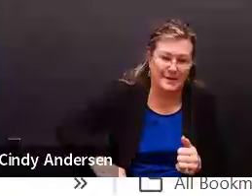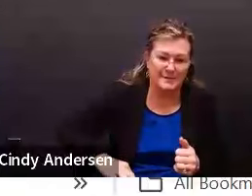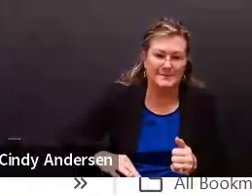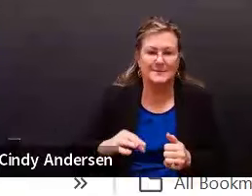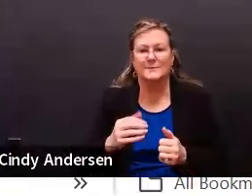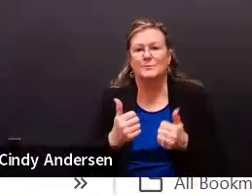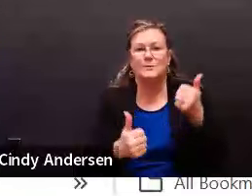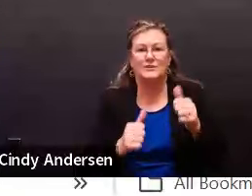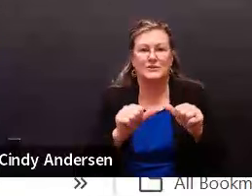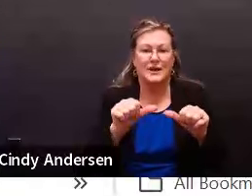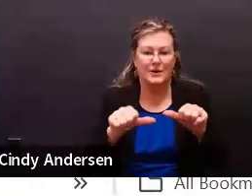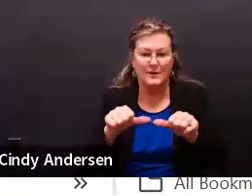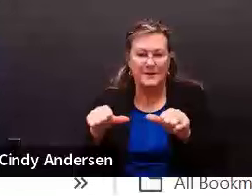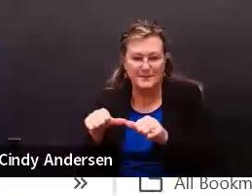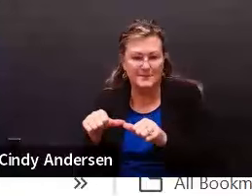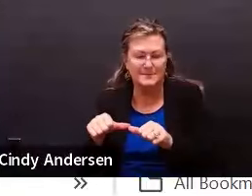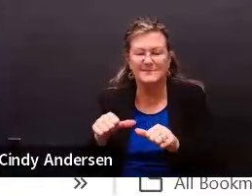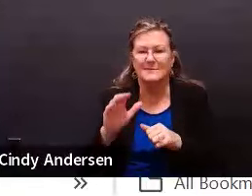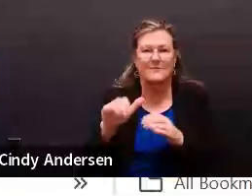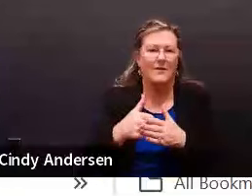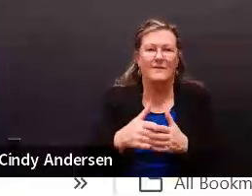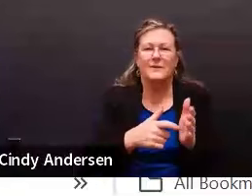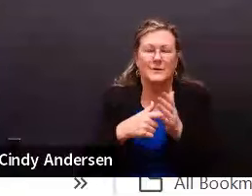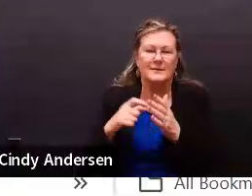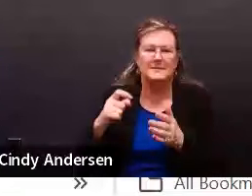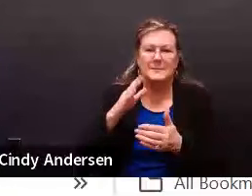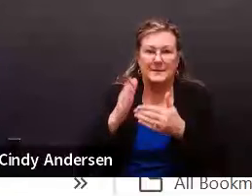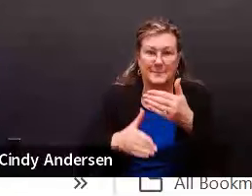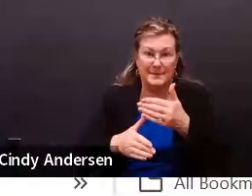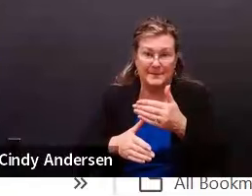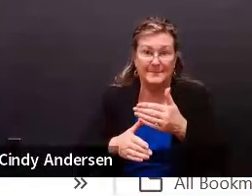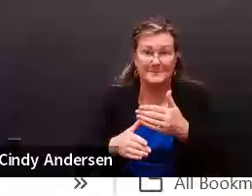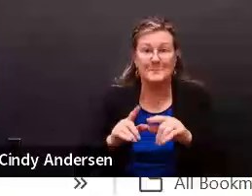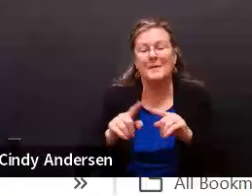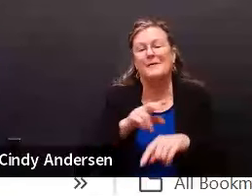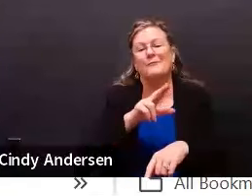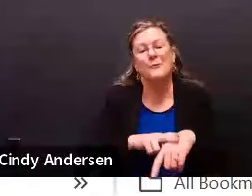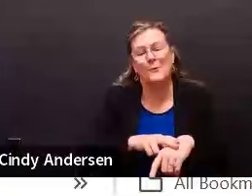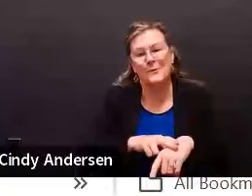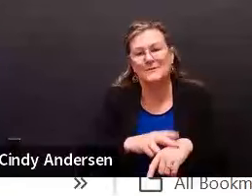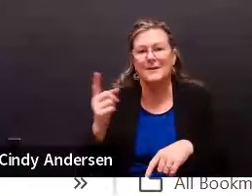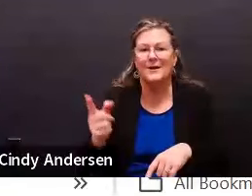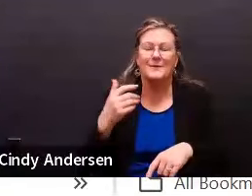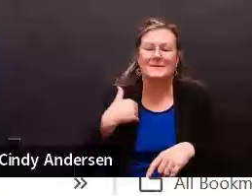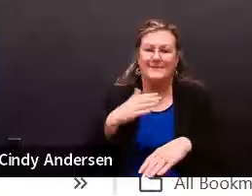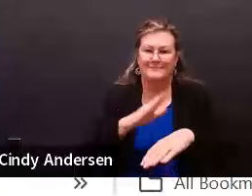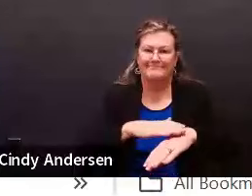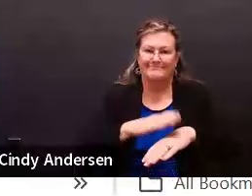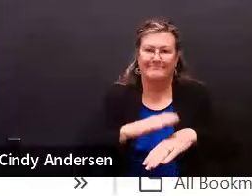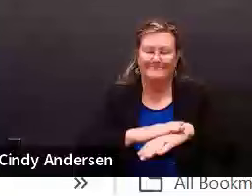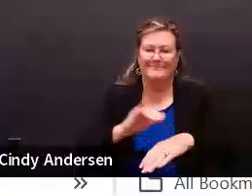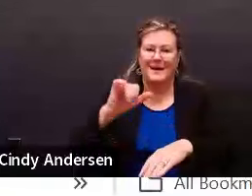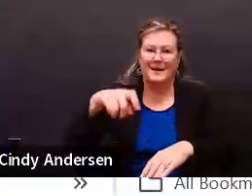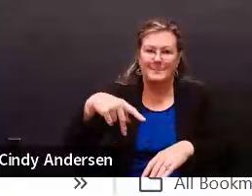areas of all of those credits need to be required, need to be completed. But of course, there is always the caveat that IEP